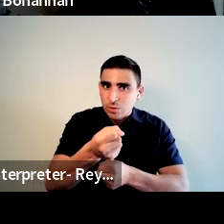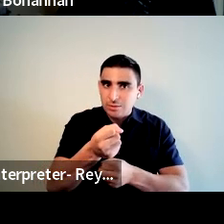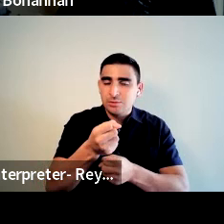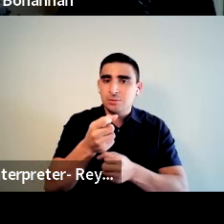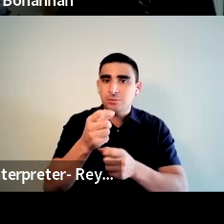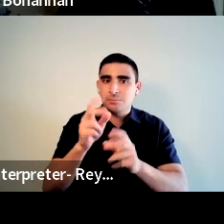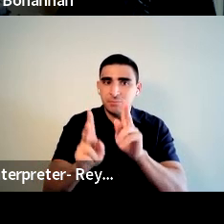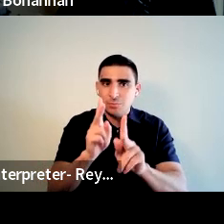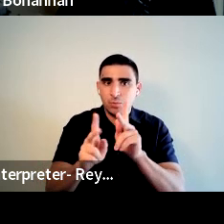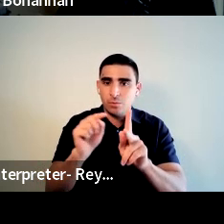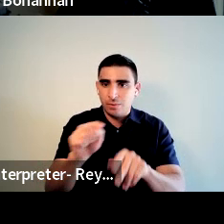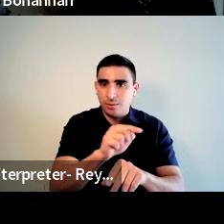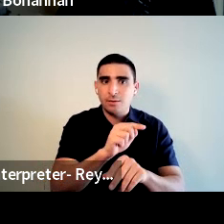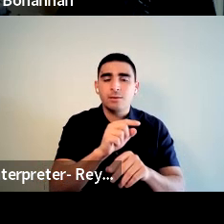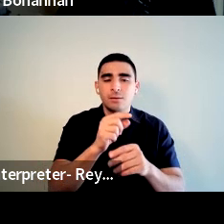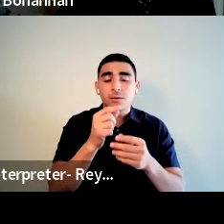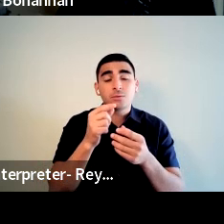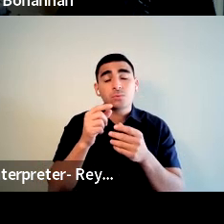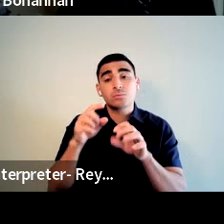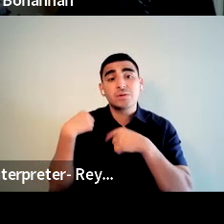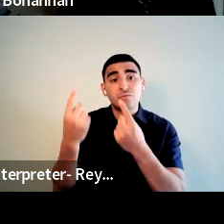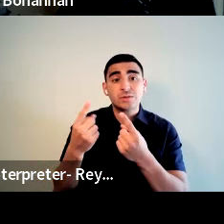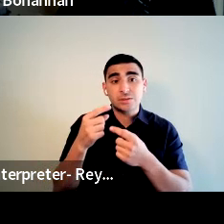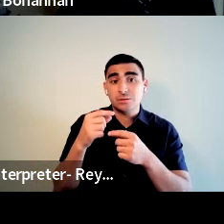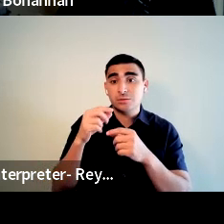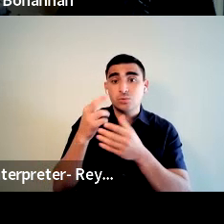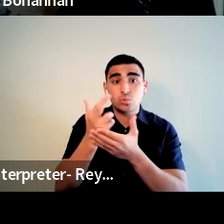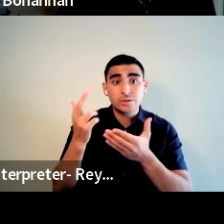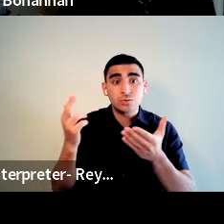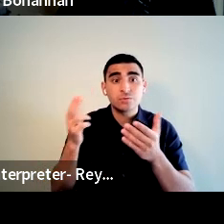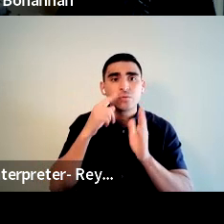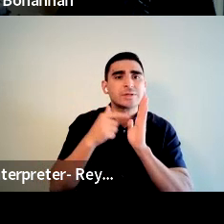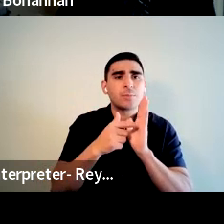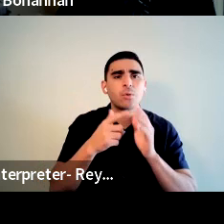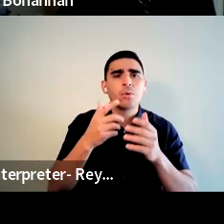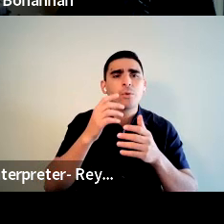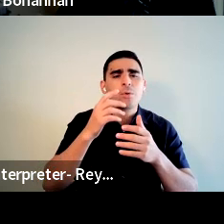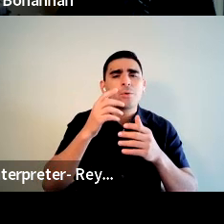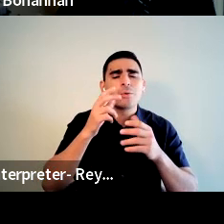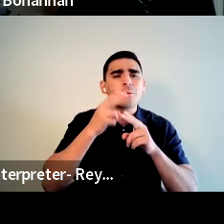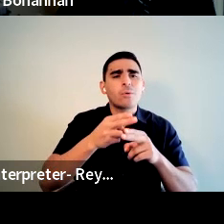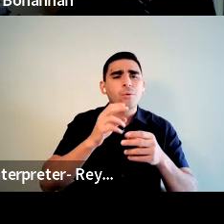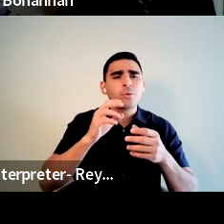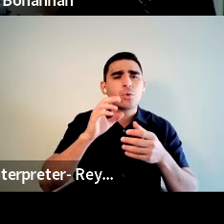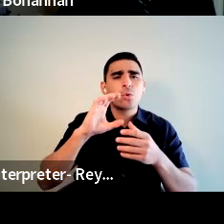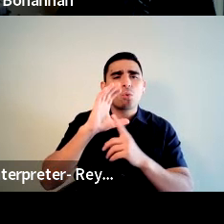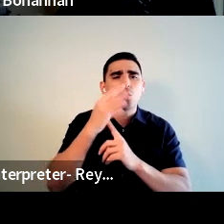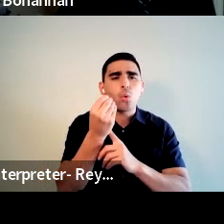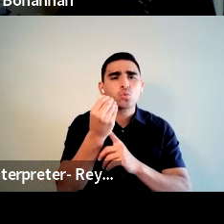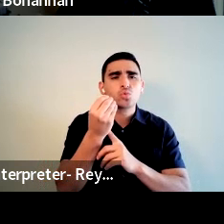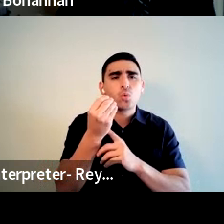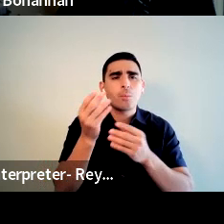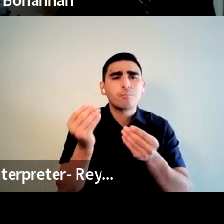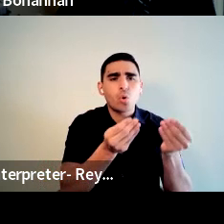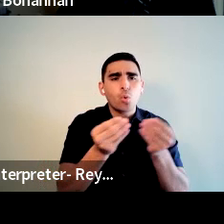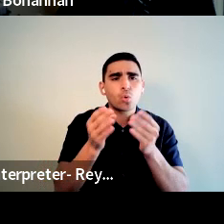important to utilize resources that we've used before, such as cultural brokers. And in order for that to be successful, there has to be funding for